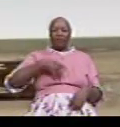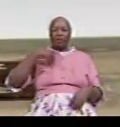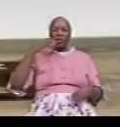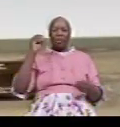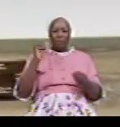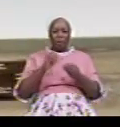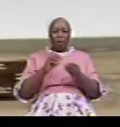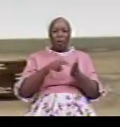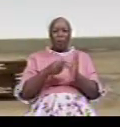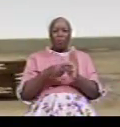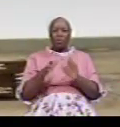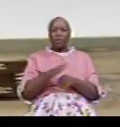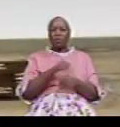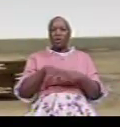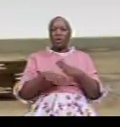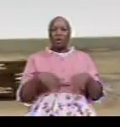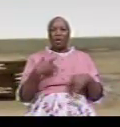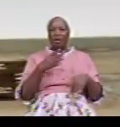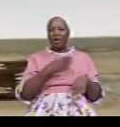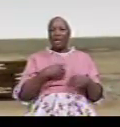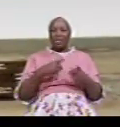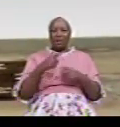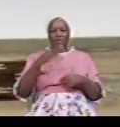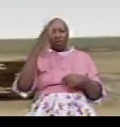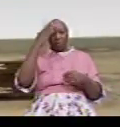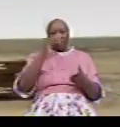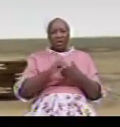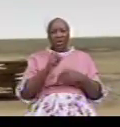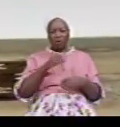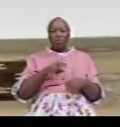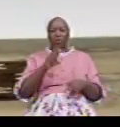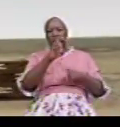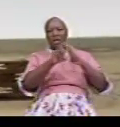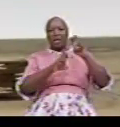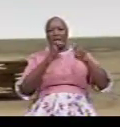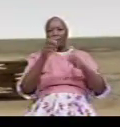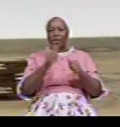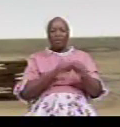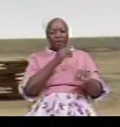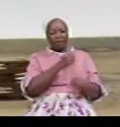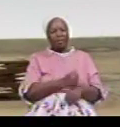purposeful in your life. And you know you're going to climb every mountain.